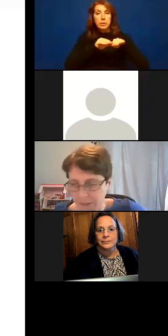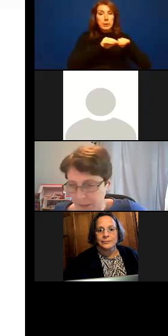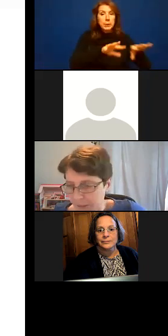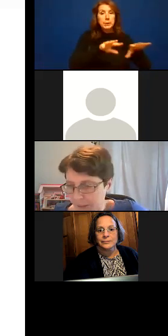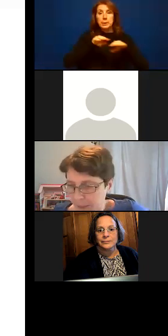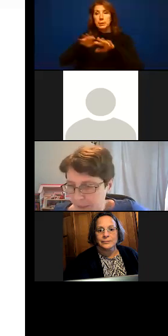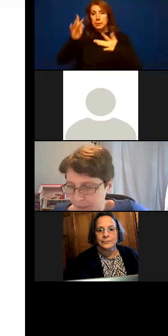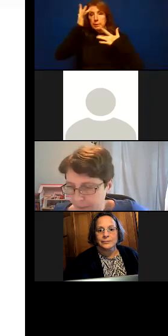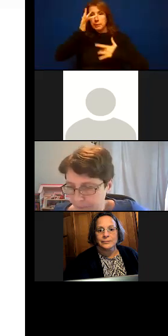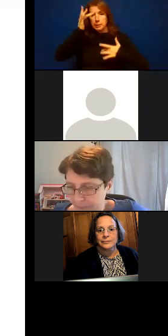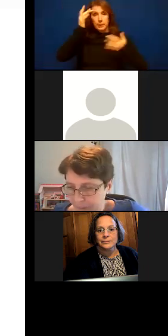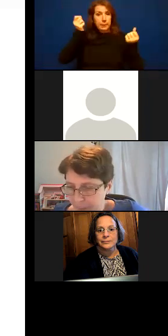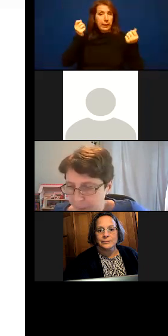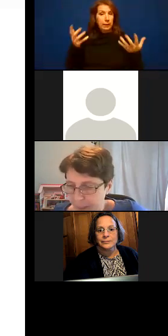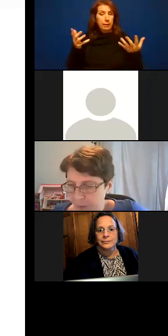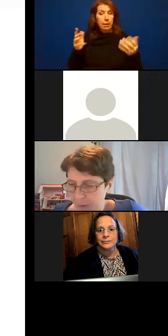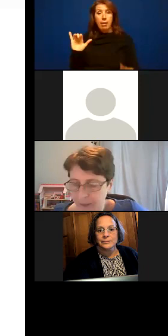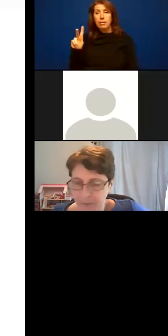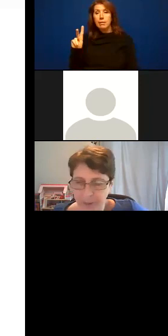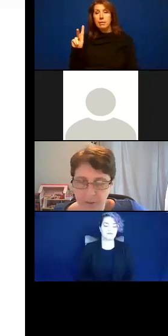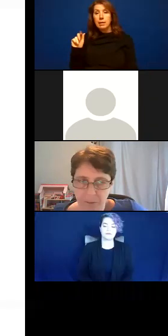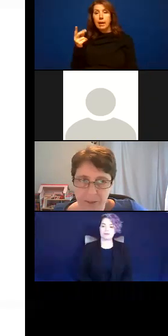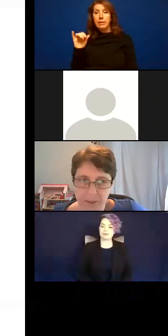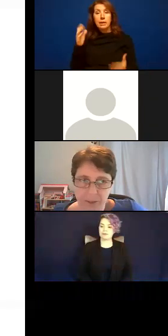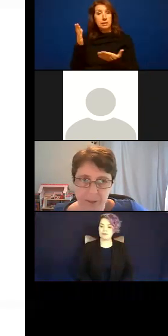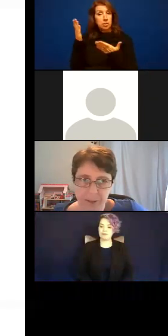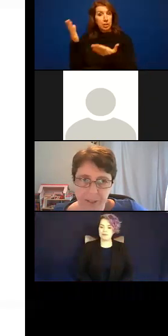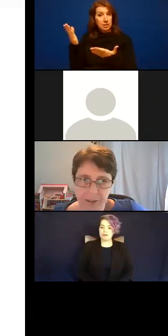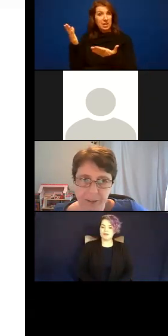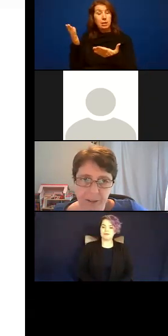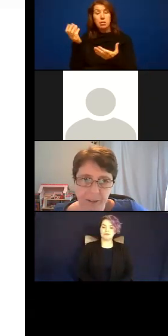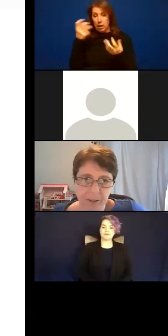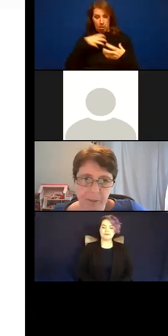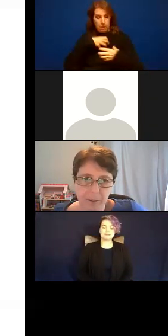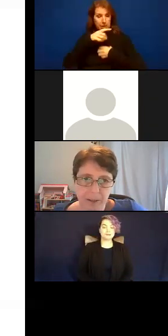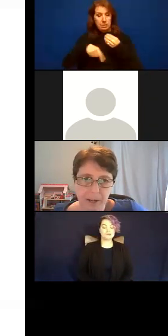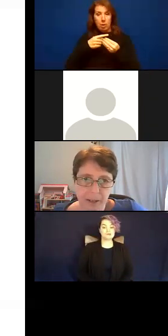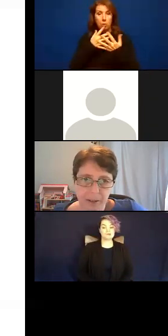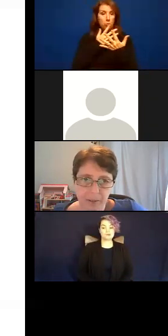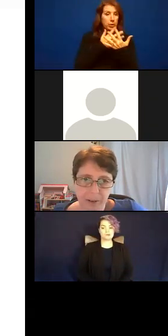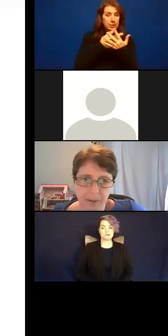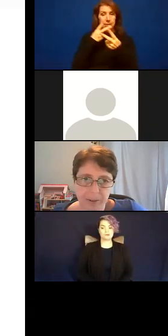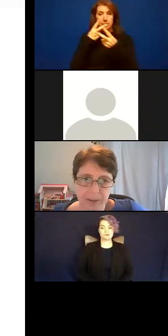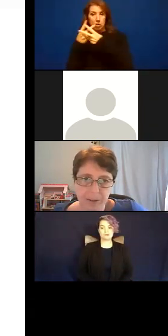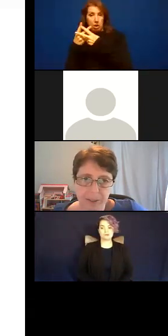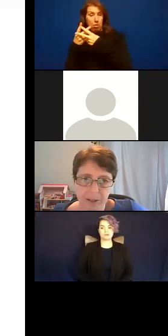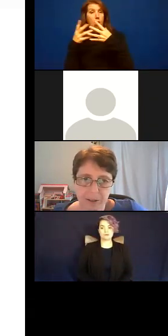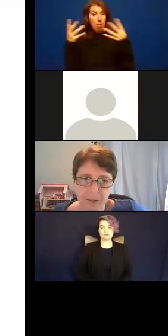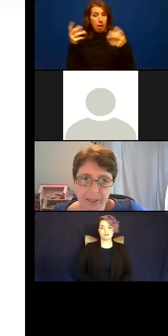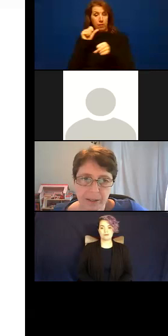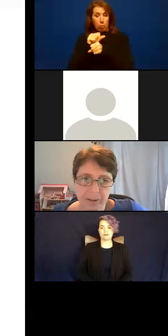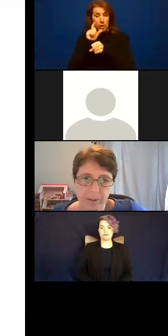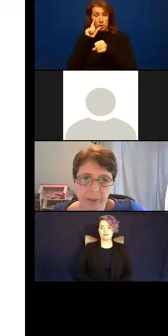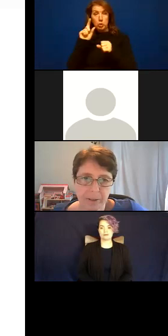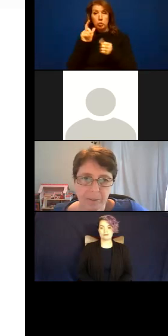Kathy suggested, many public outcries about prisons and jails, and there were a lot of efforts to